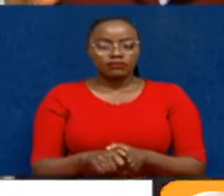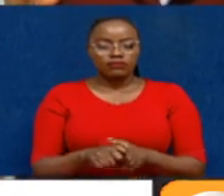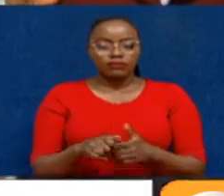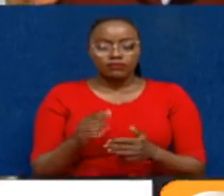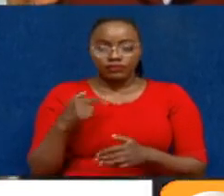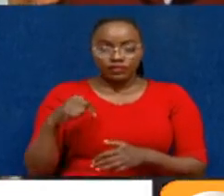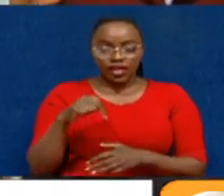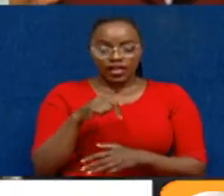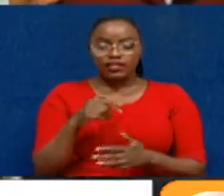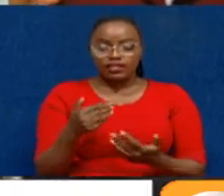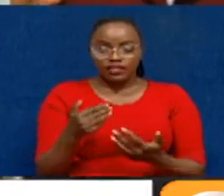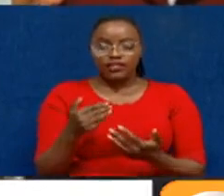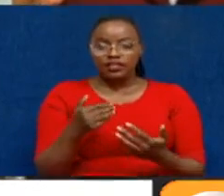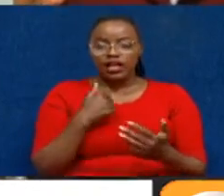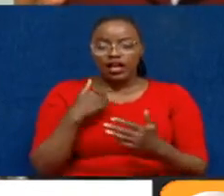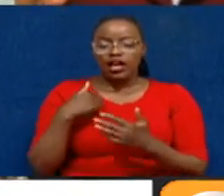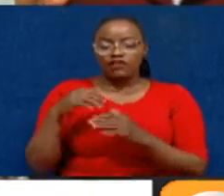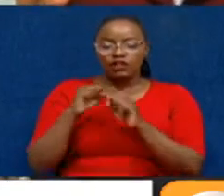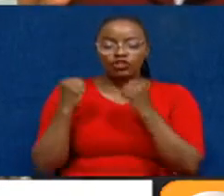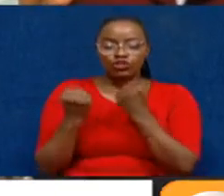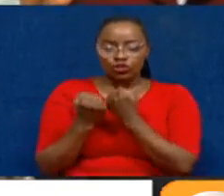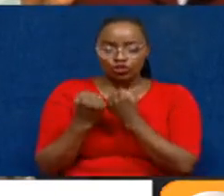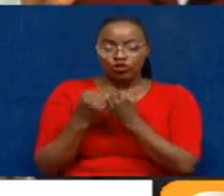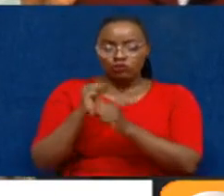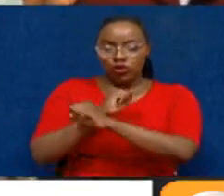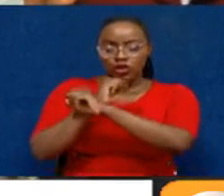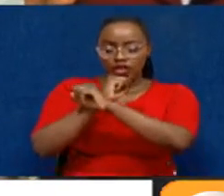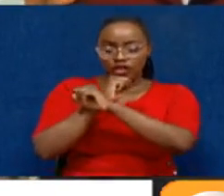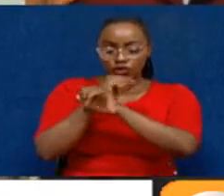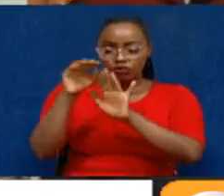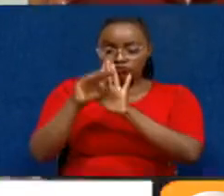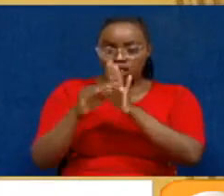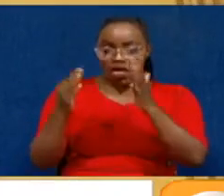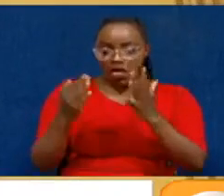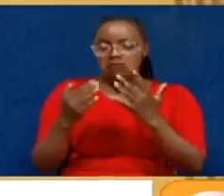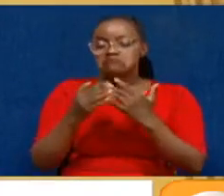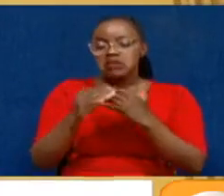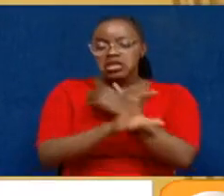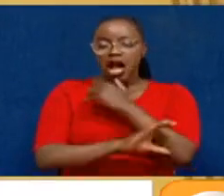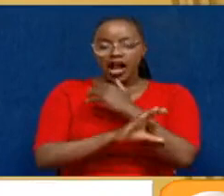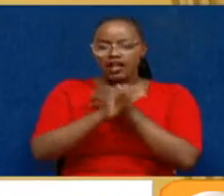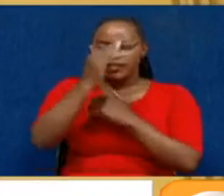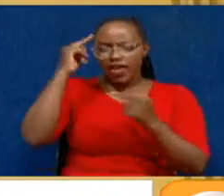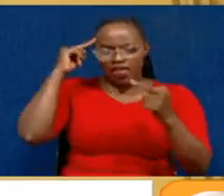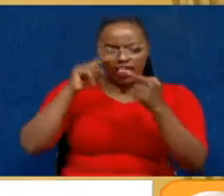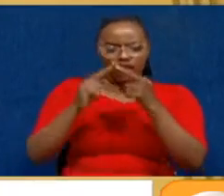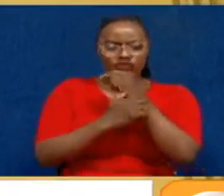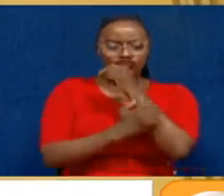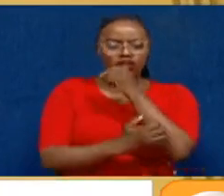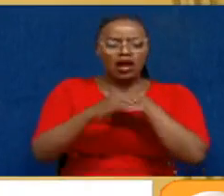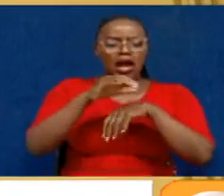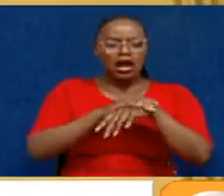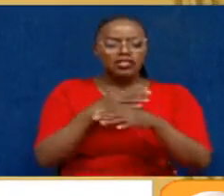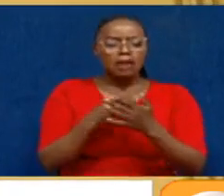We are going to introduce a social protection program for the very poor in our country. And they will be getting a cash